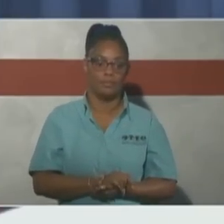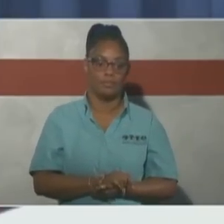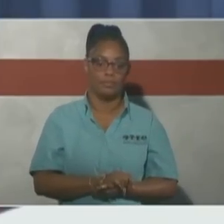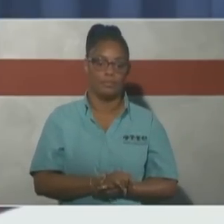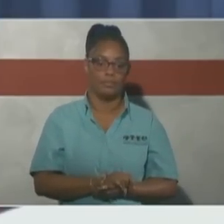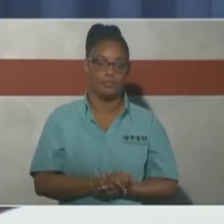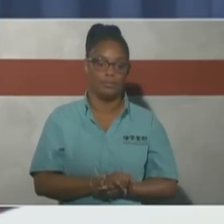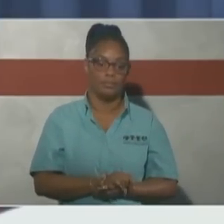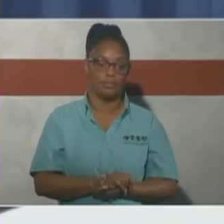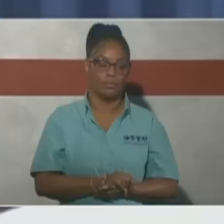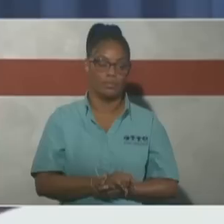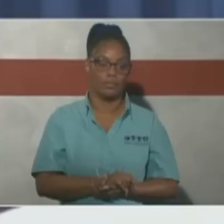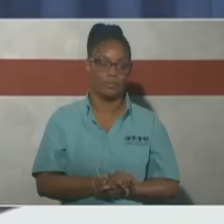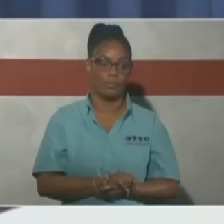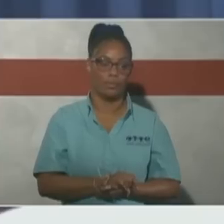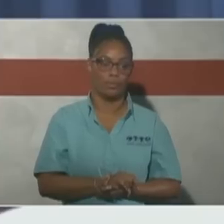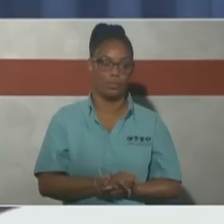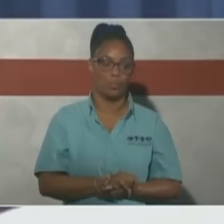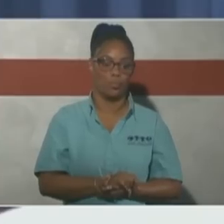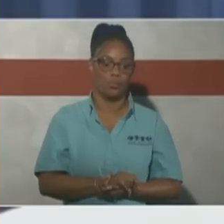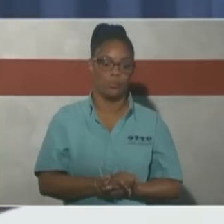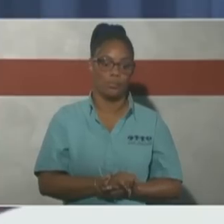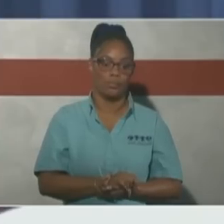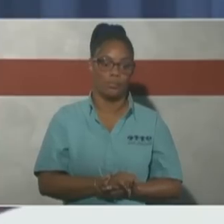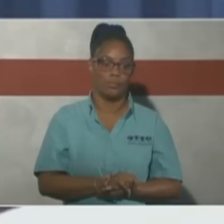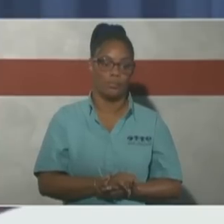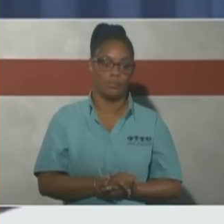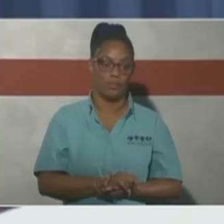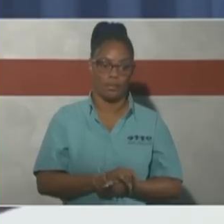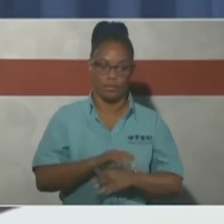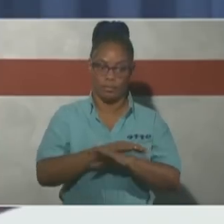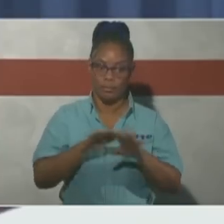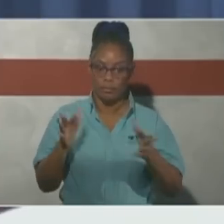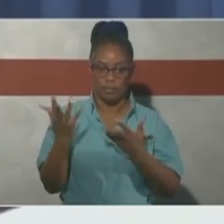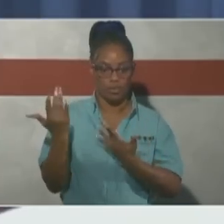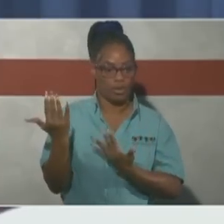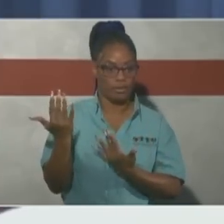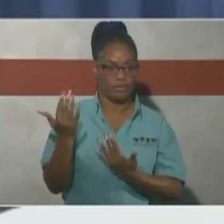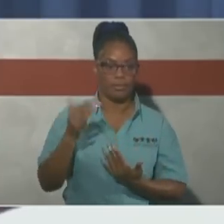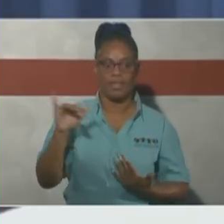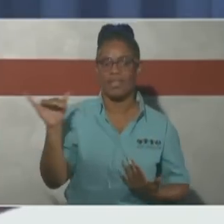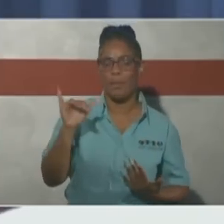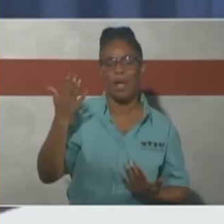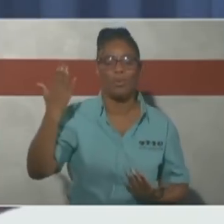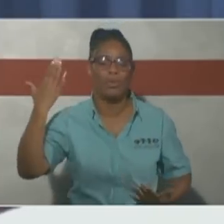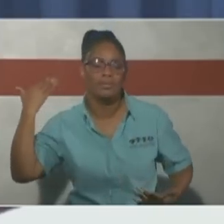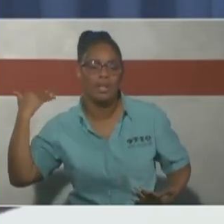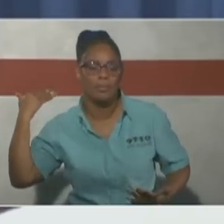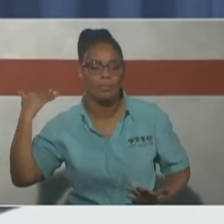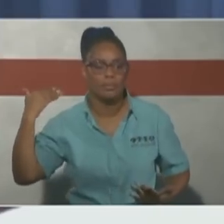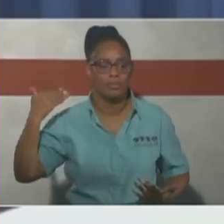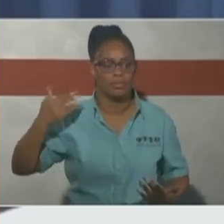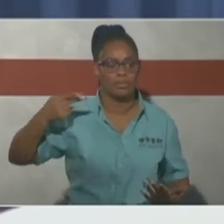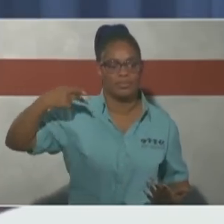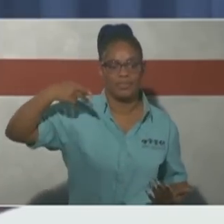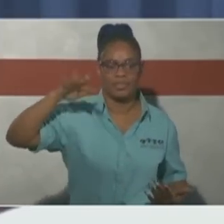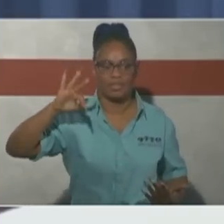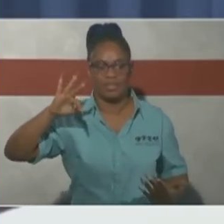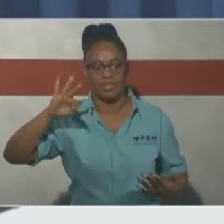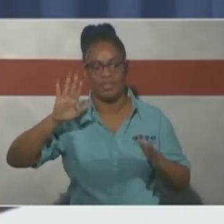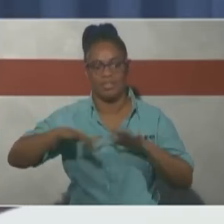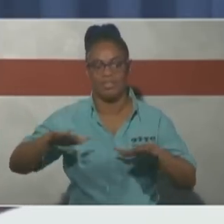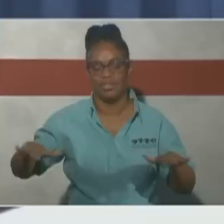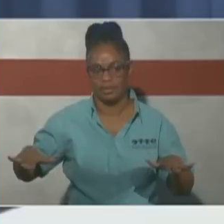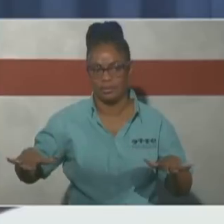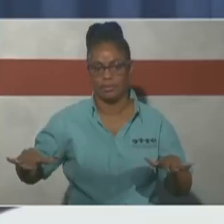get vaccinated. So we have stocks, but they are expiring by the middle of the year, between June and